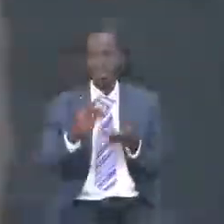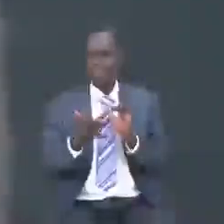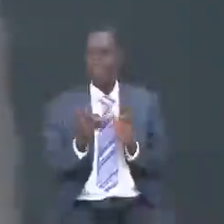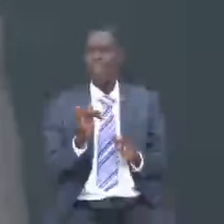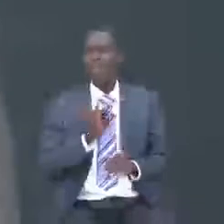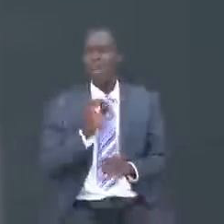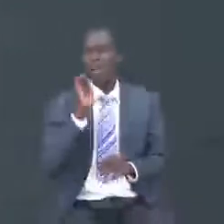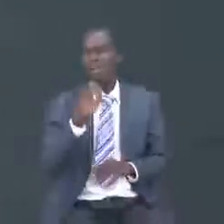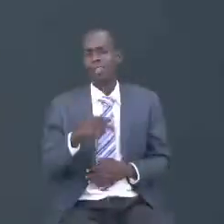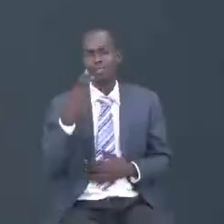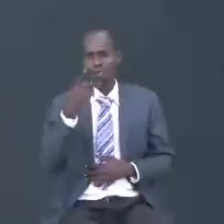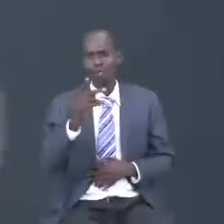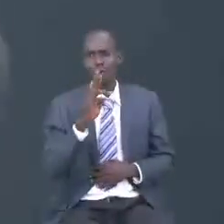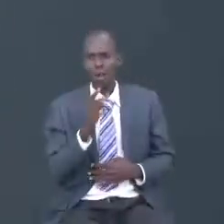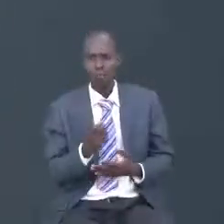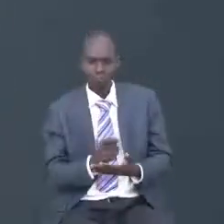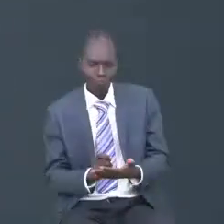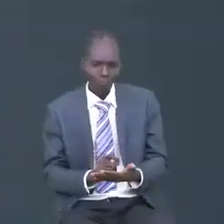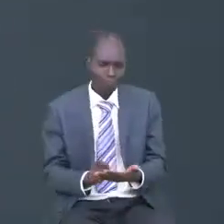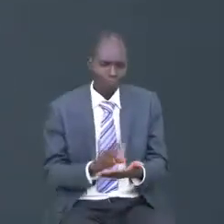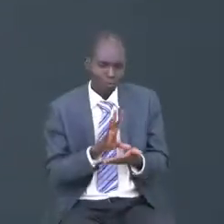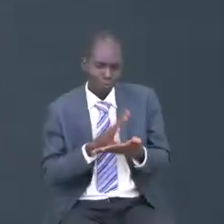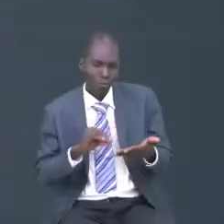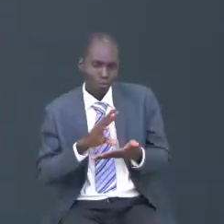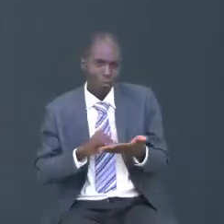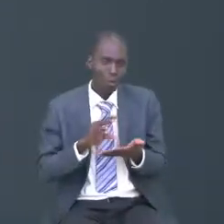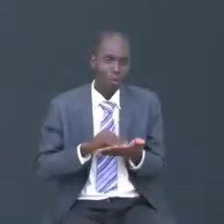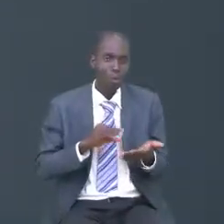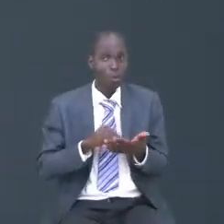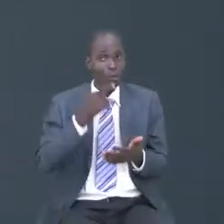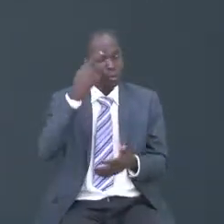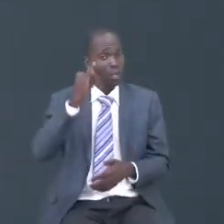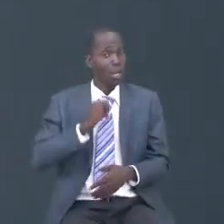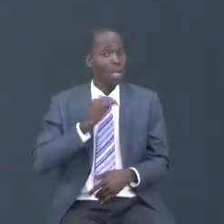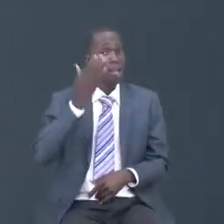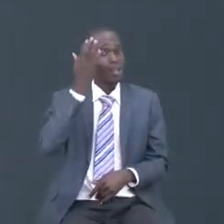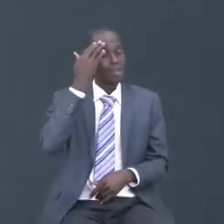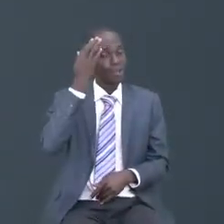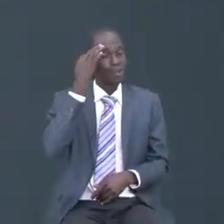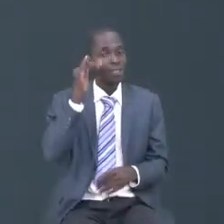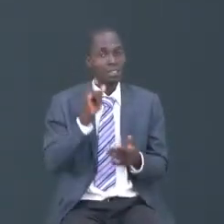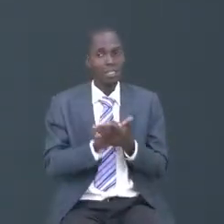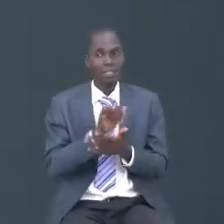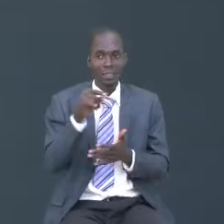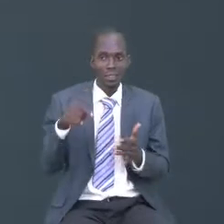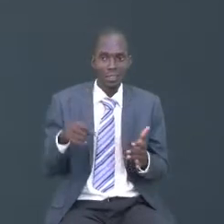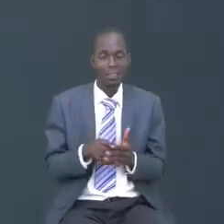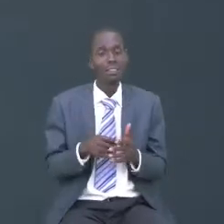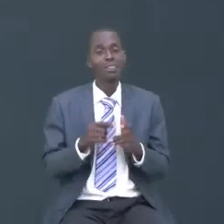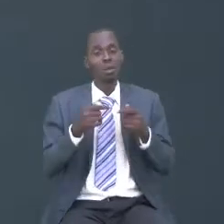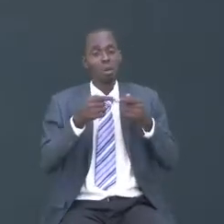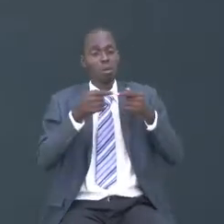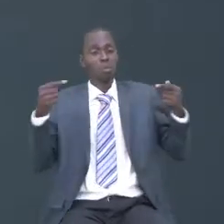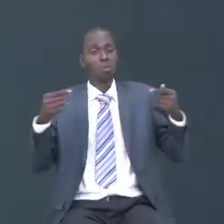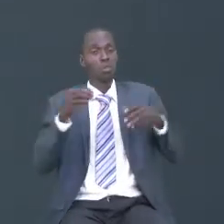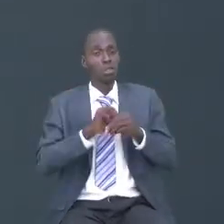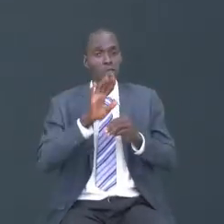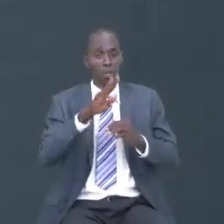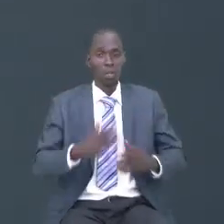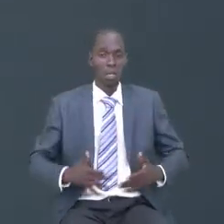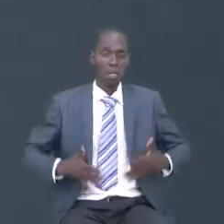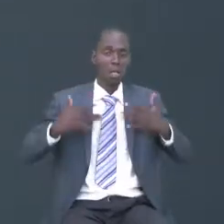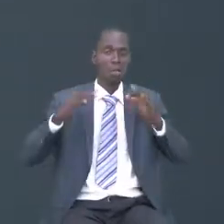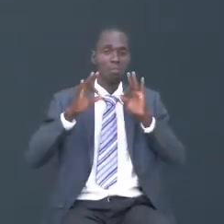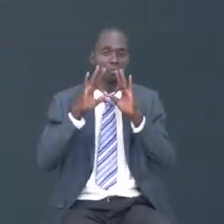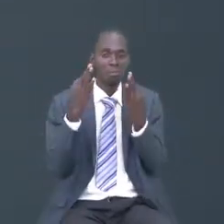there jotting down, making your notes, because I know this opposition in your life, in your family, in